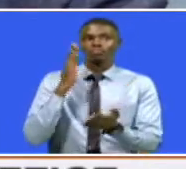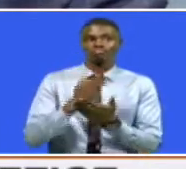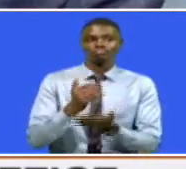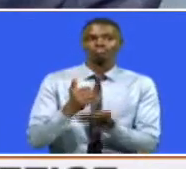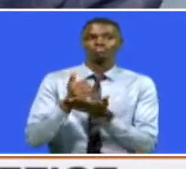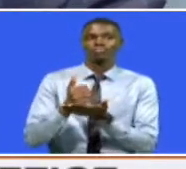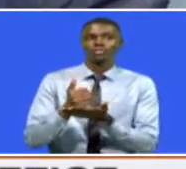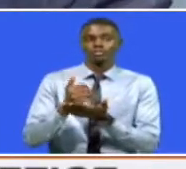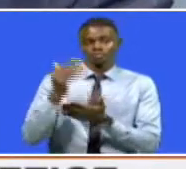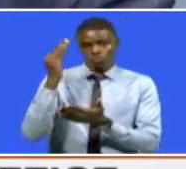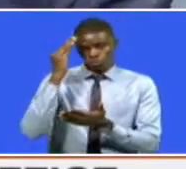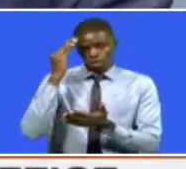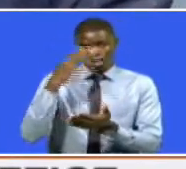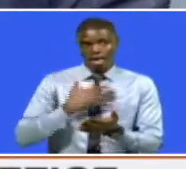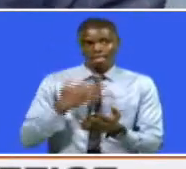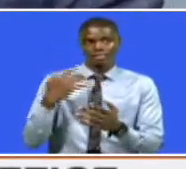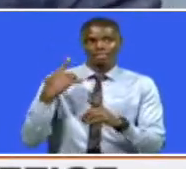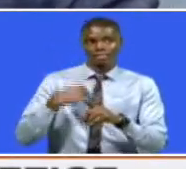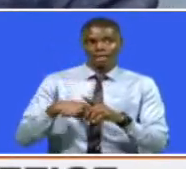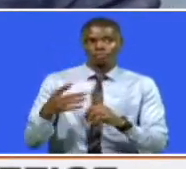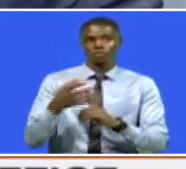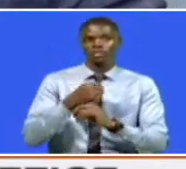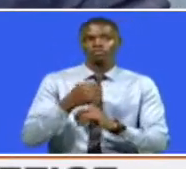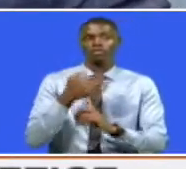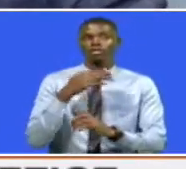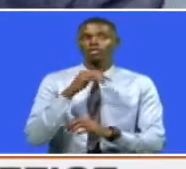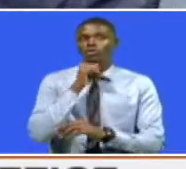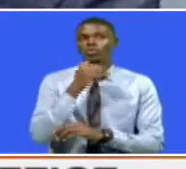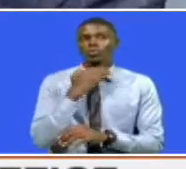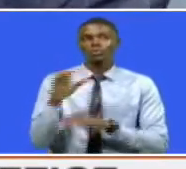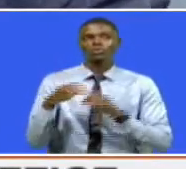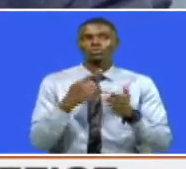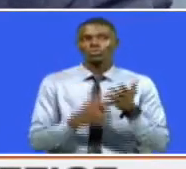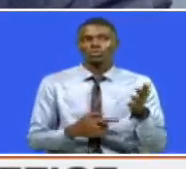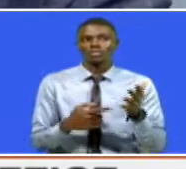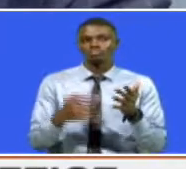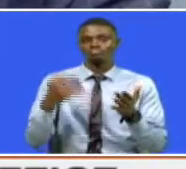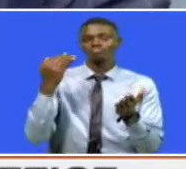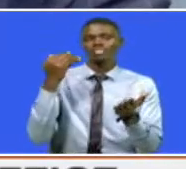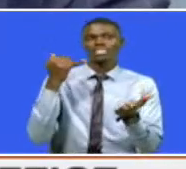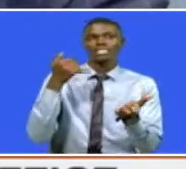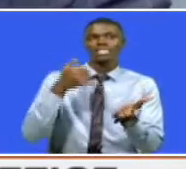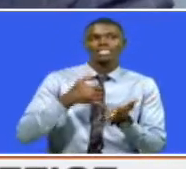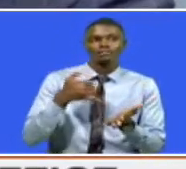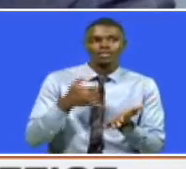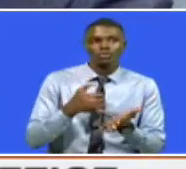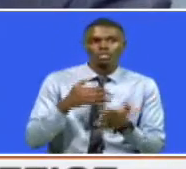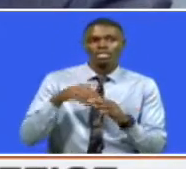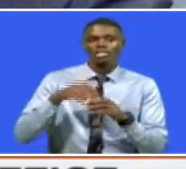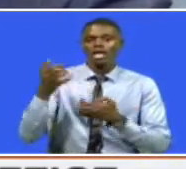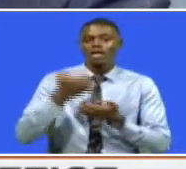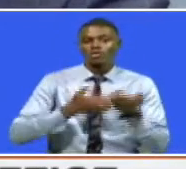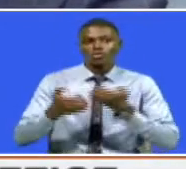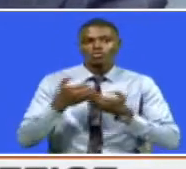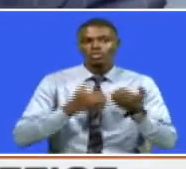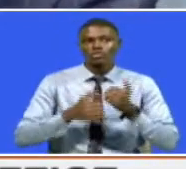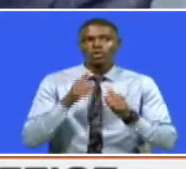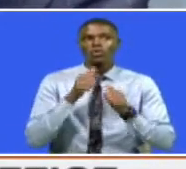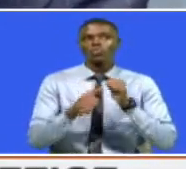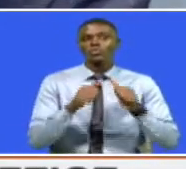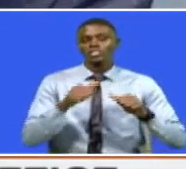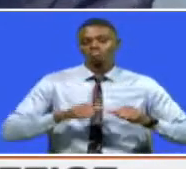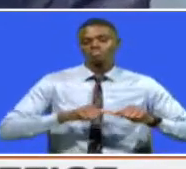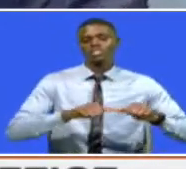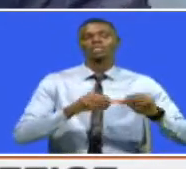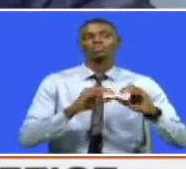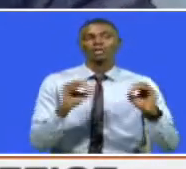realize the results. What we do not want to do is knee-jerk interventions into the economy which are not what?